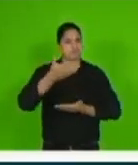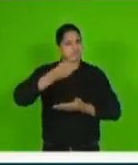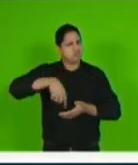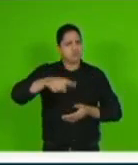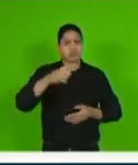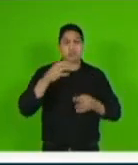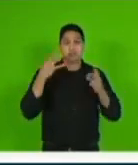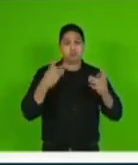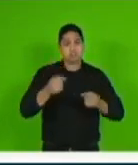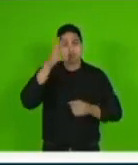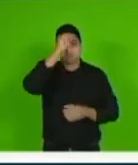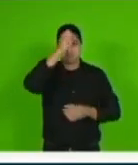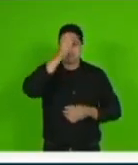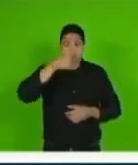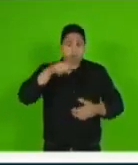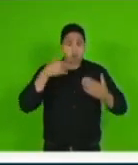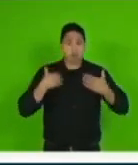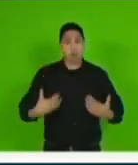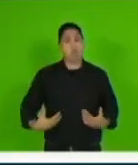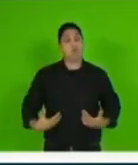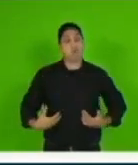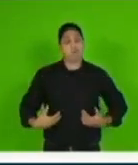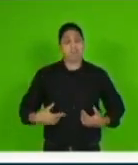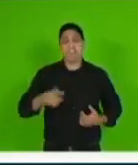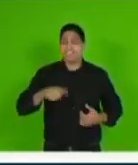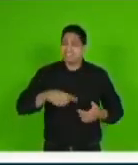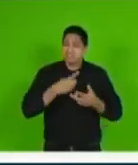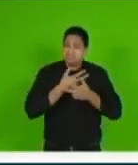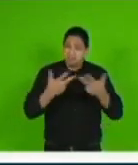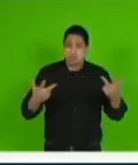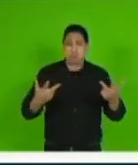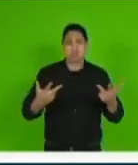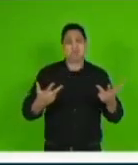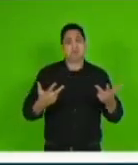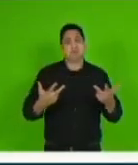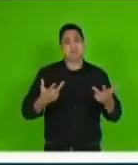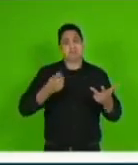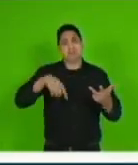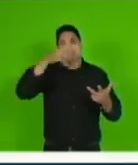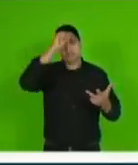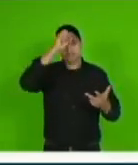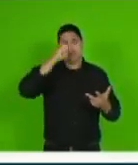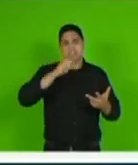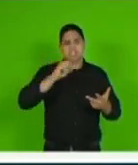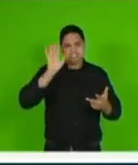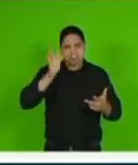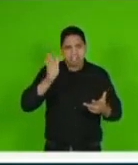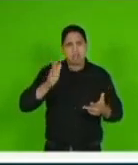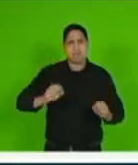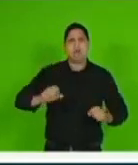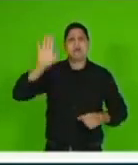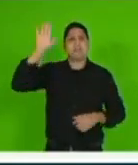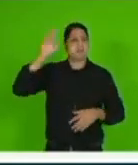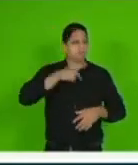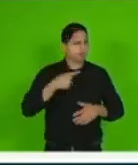estamos aprendendo. We're all learning together. E há muita coisa, and there's a lot of very interesting things in